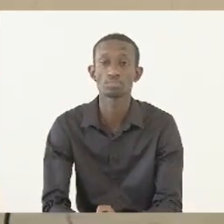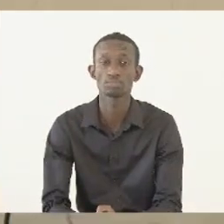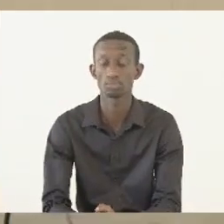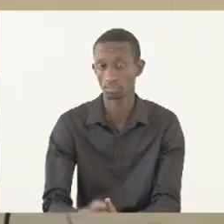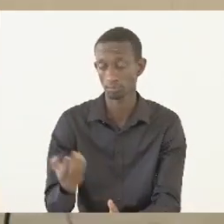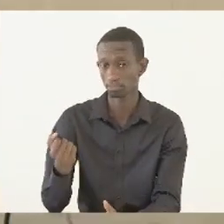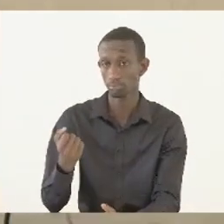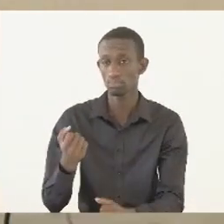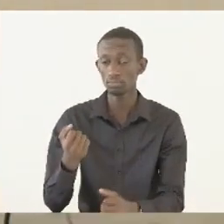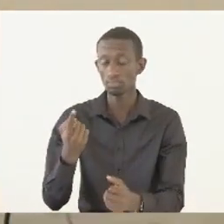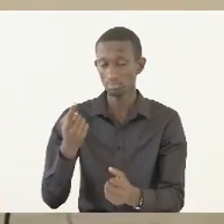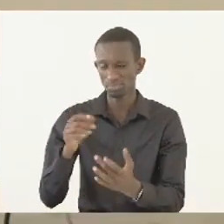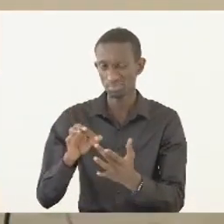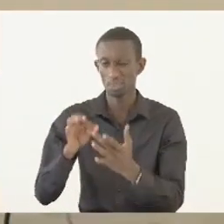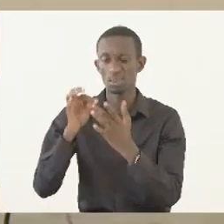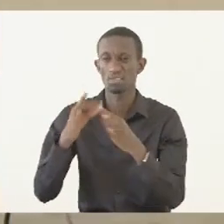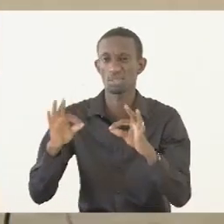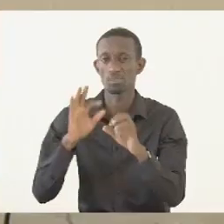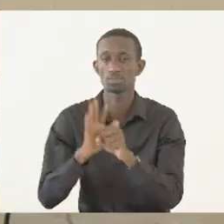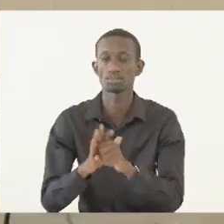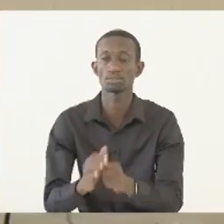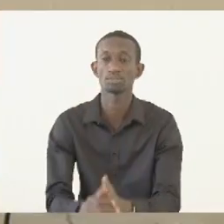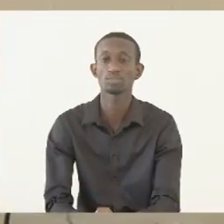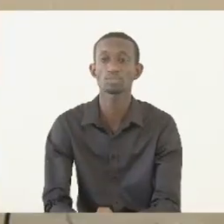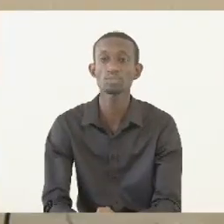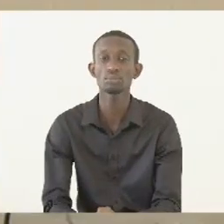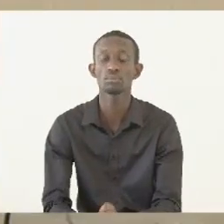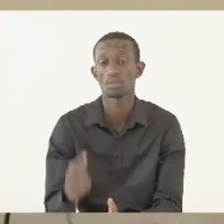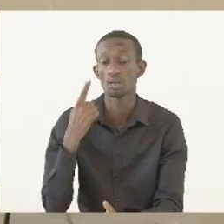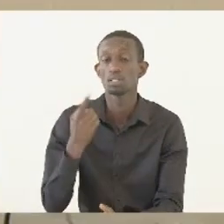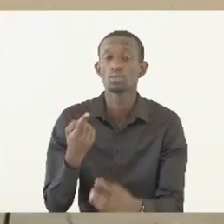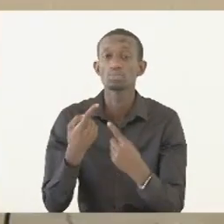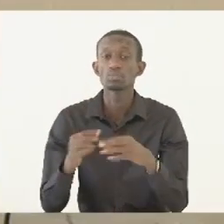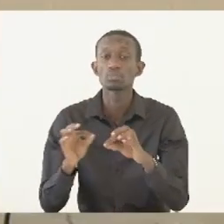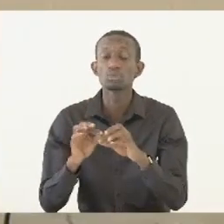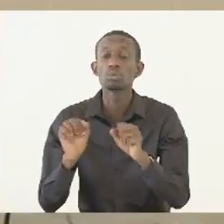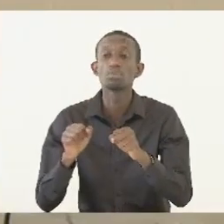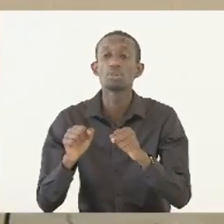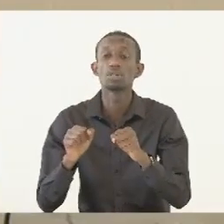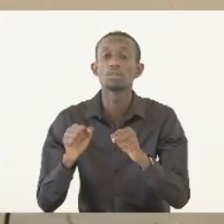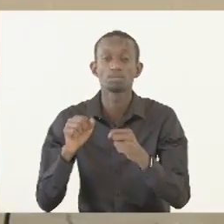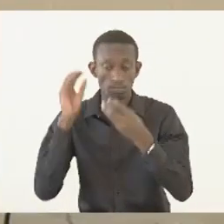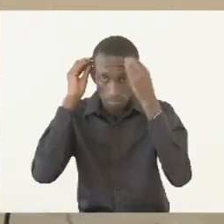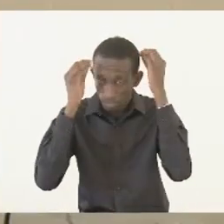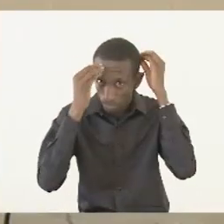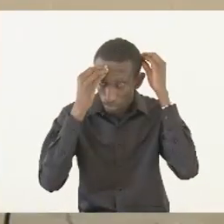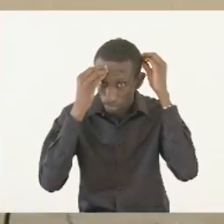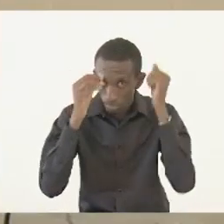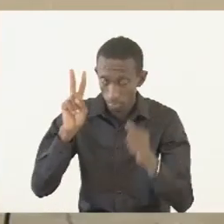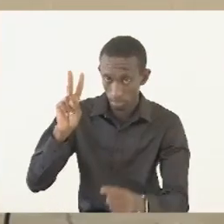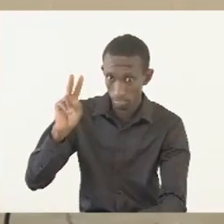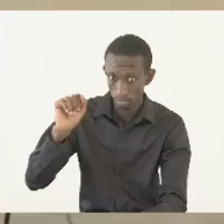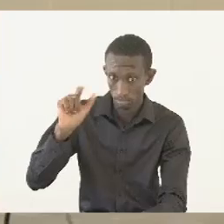it is something very important. And here let me say that it shouldn't be confused with valence.